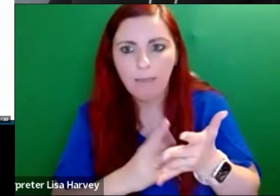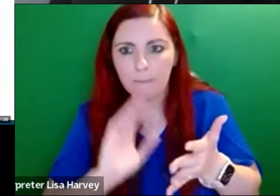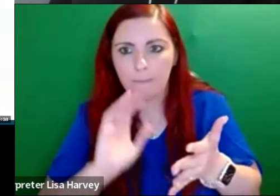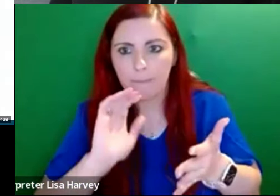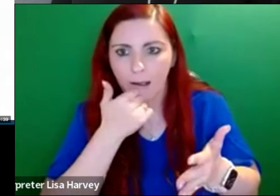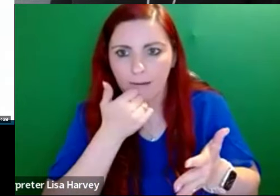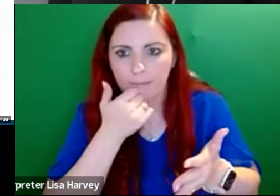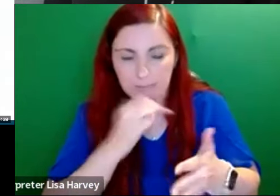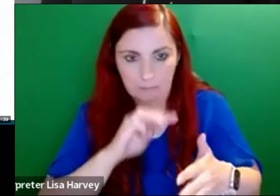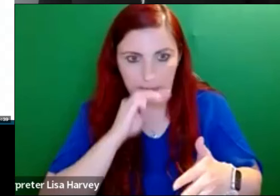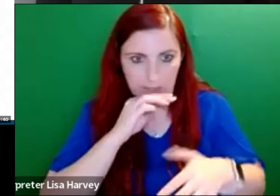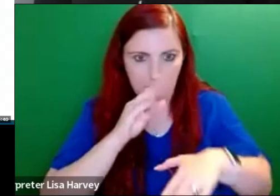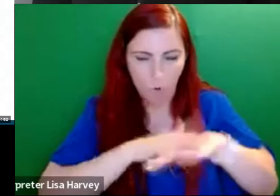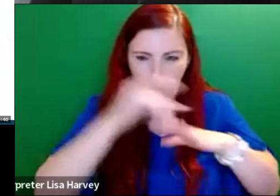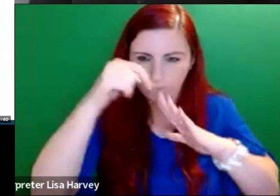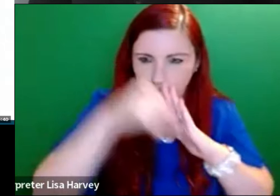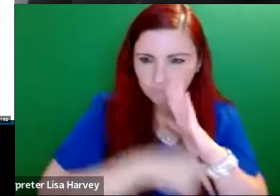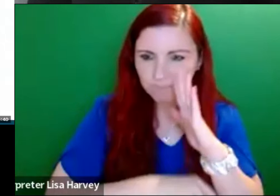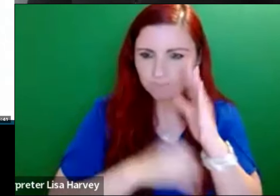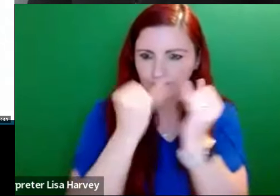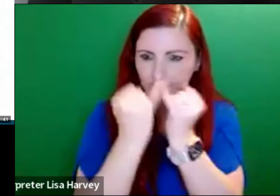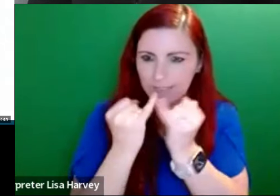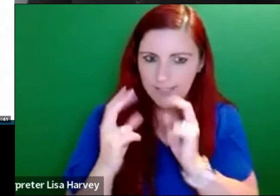finite annotations.